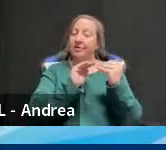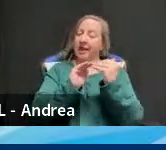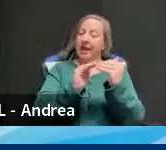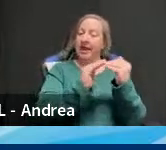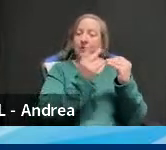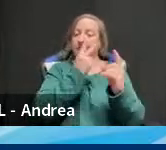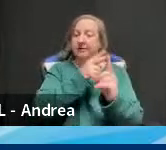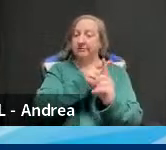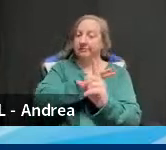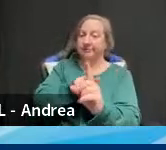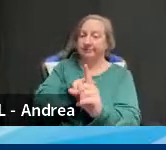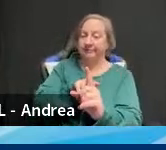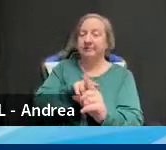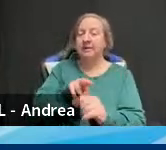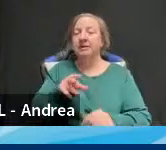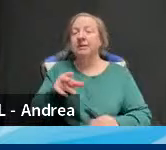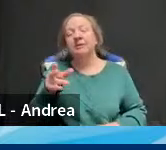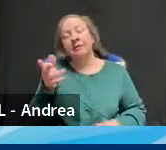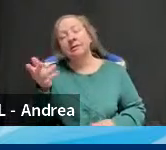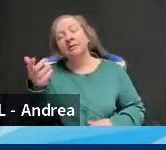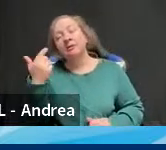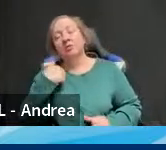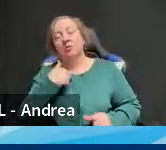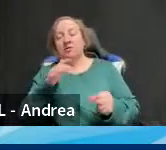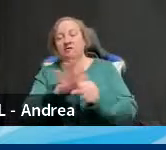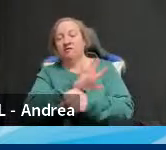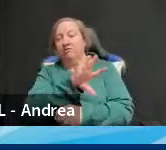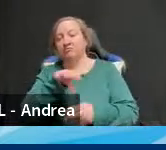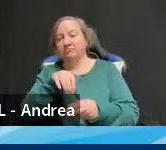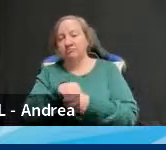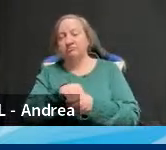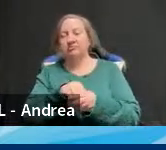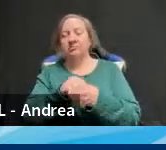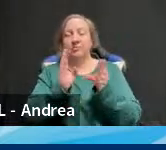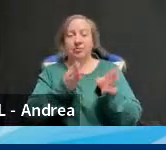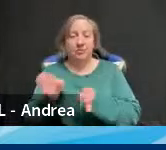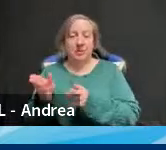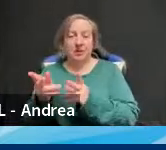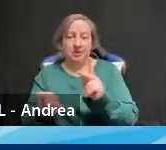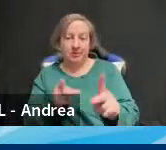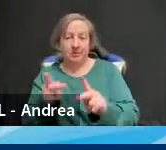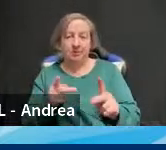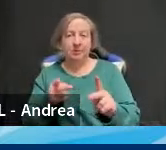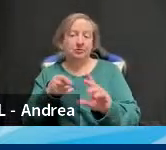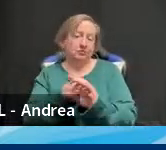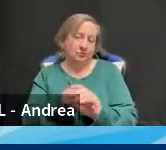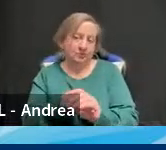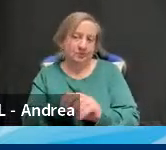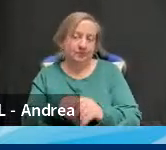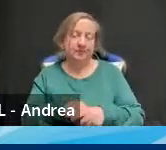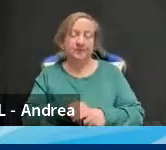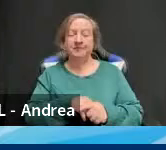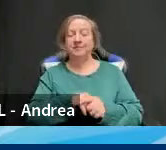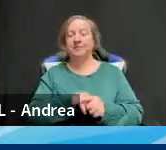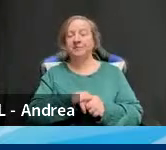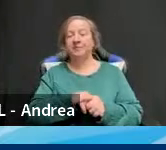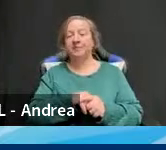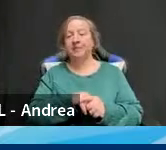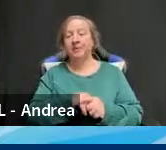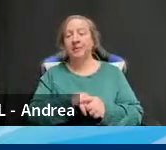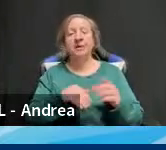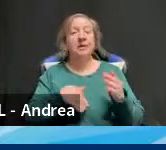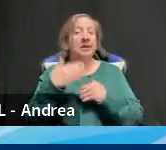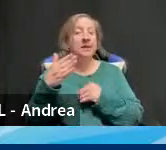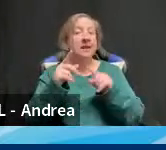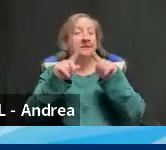lens. And so we are fully engaging and preparing people for participation. So next